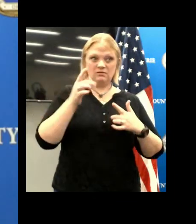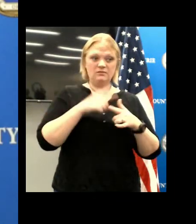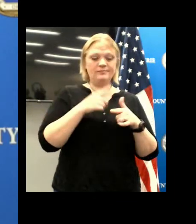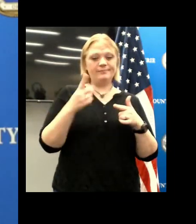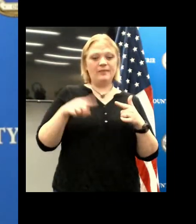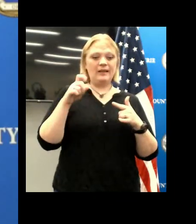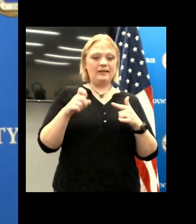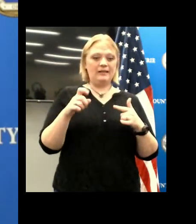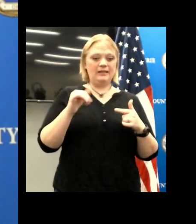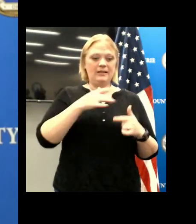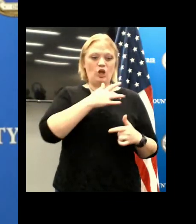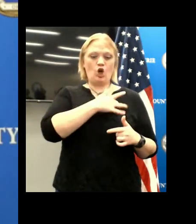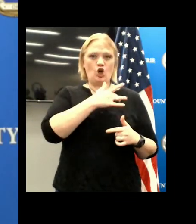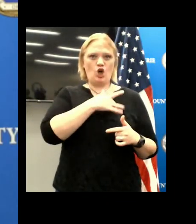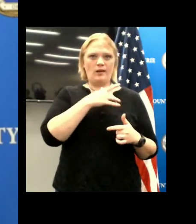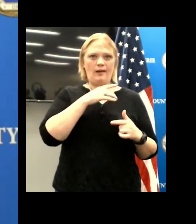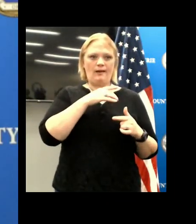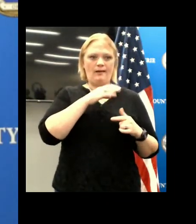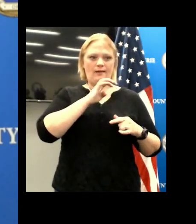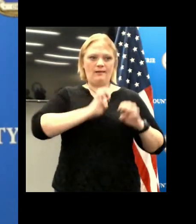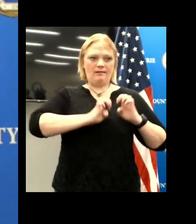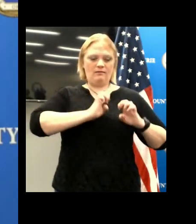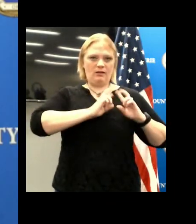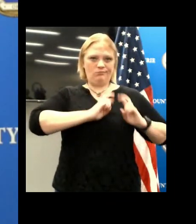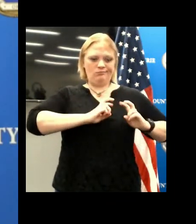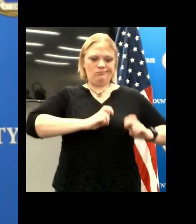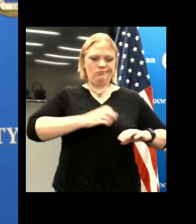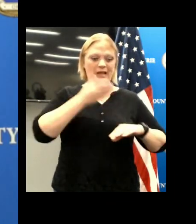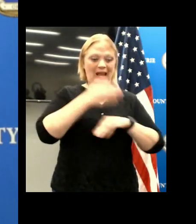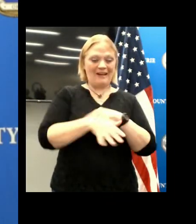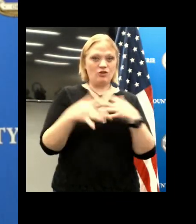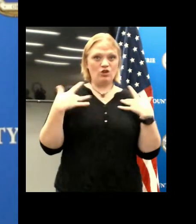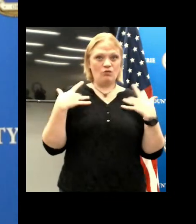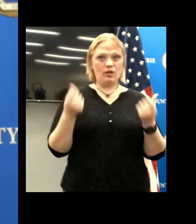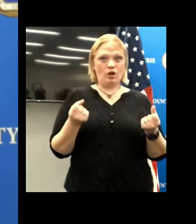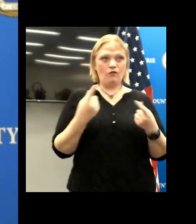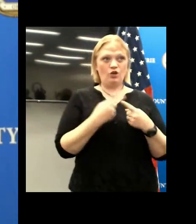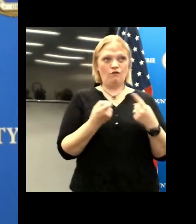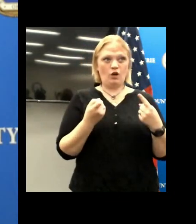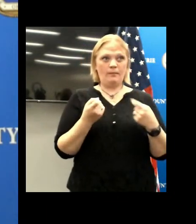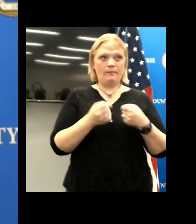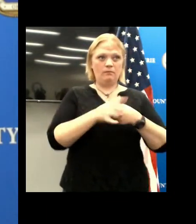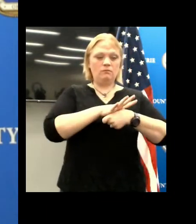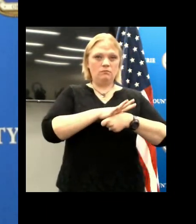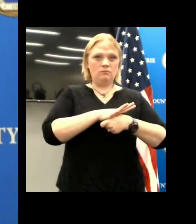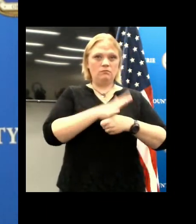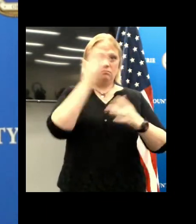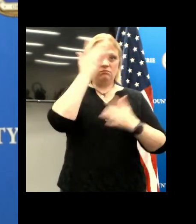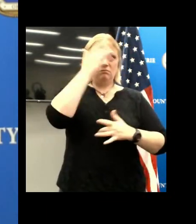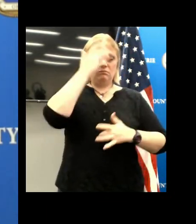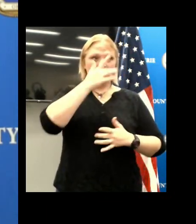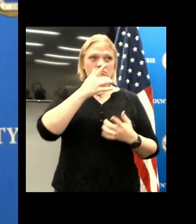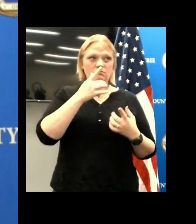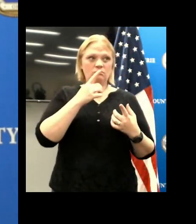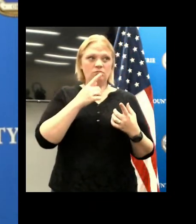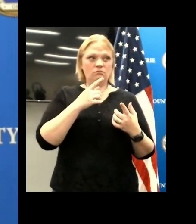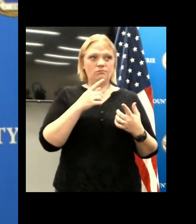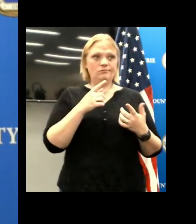of cardiac evaluation, after they recover from their COVID-19 illness to get